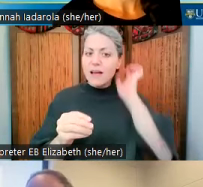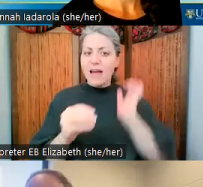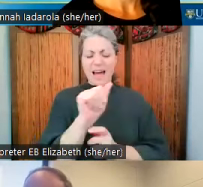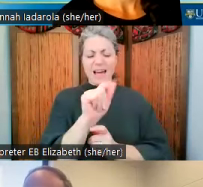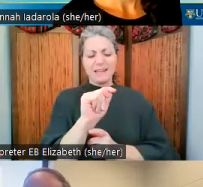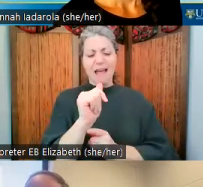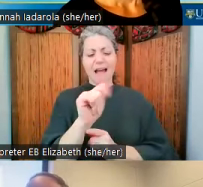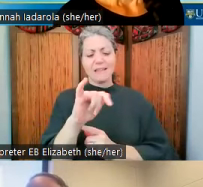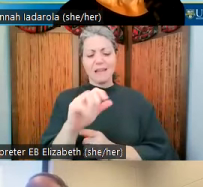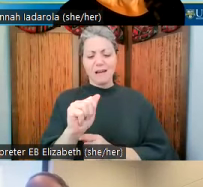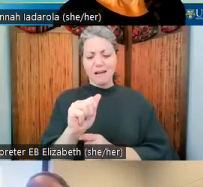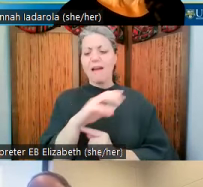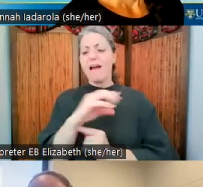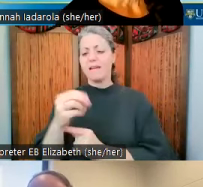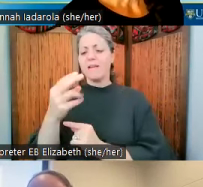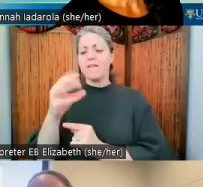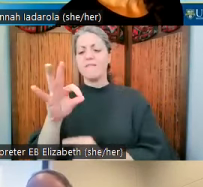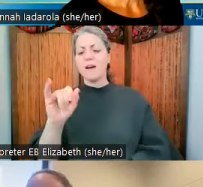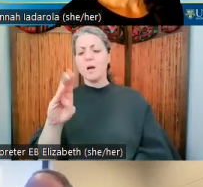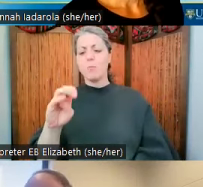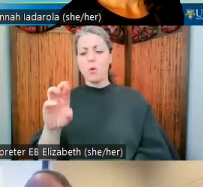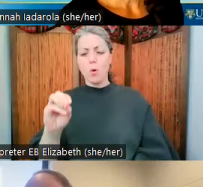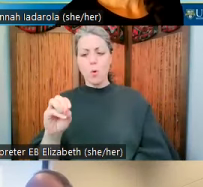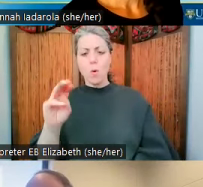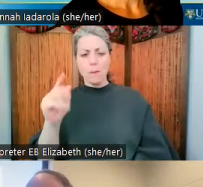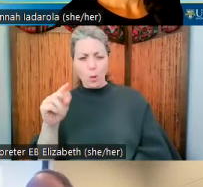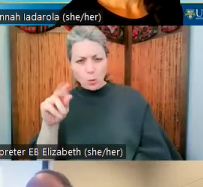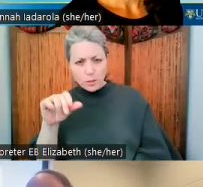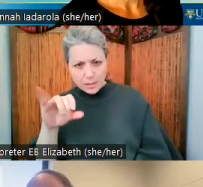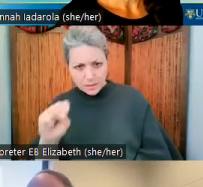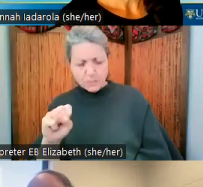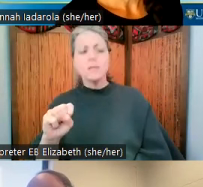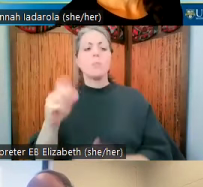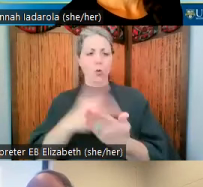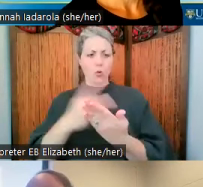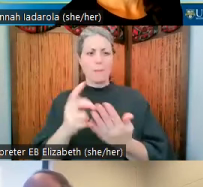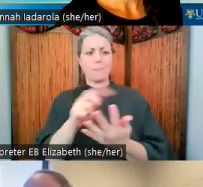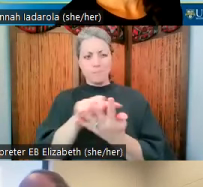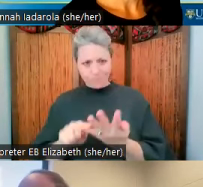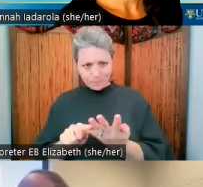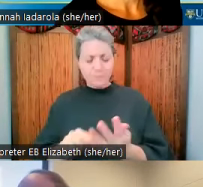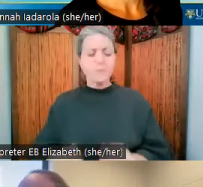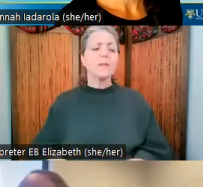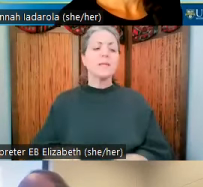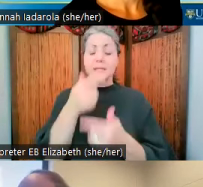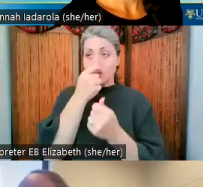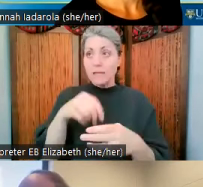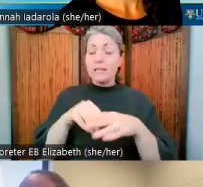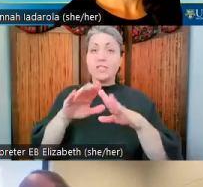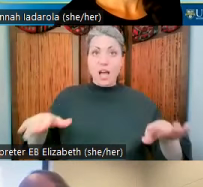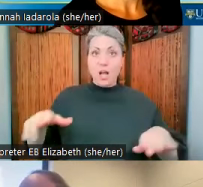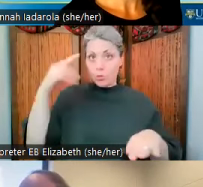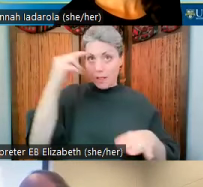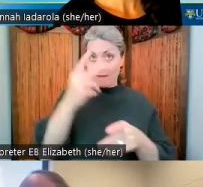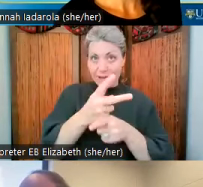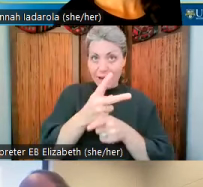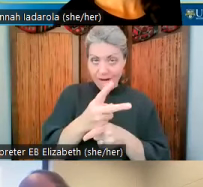Program. He is interested in improving access to child neurology care in settings with limited resources and